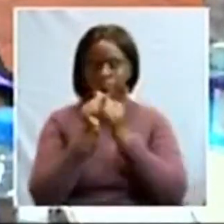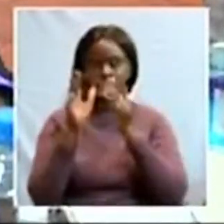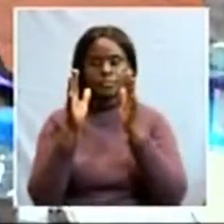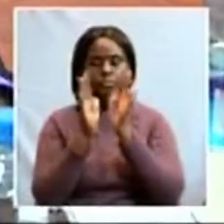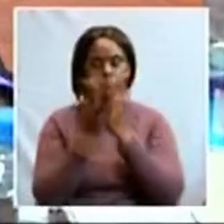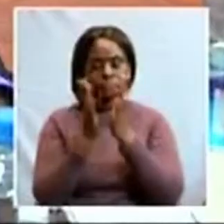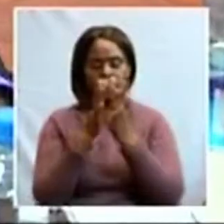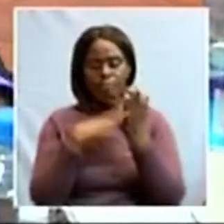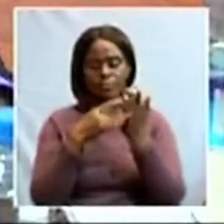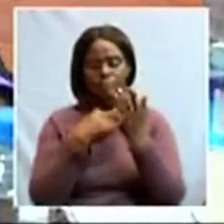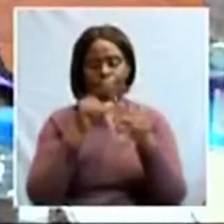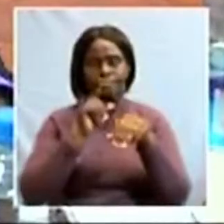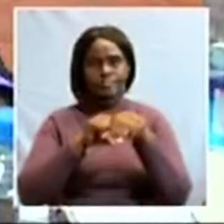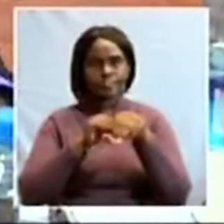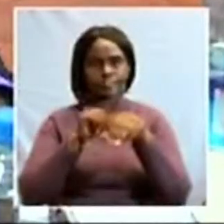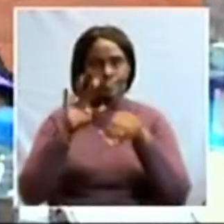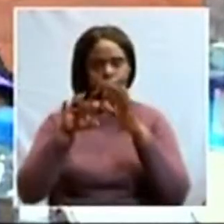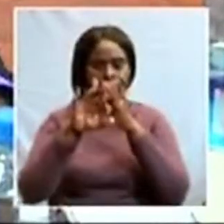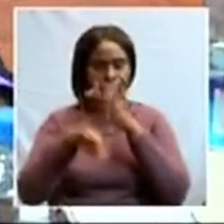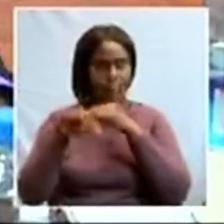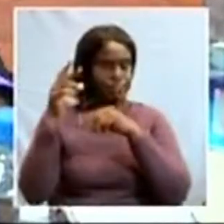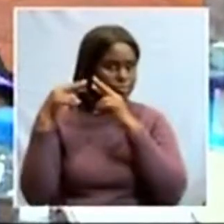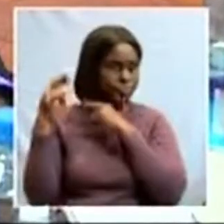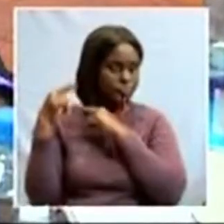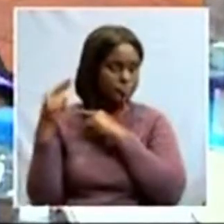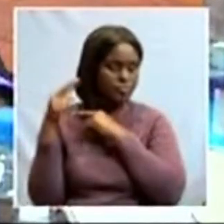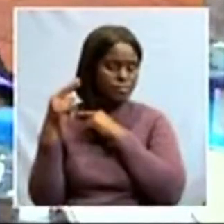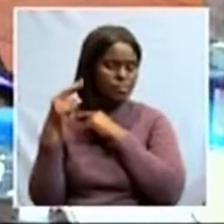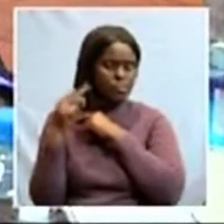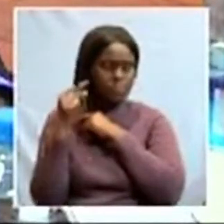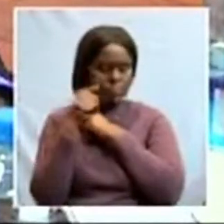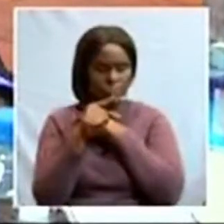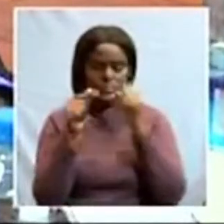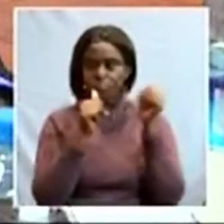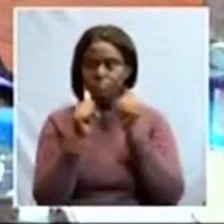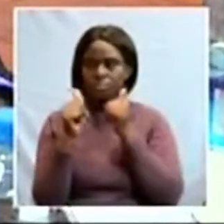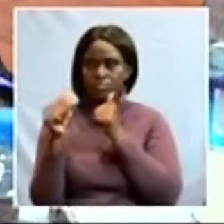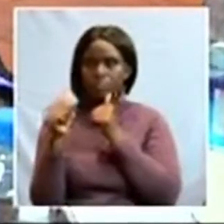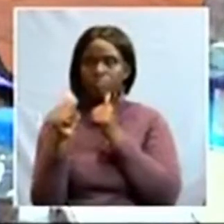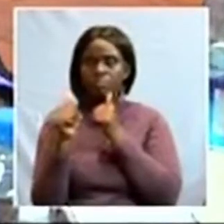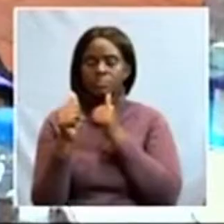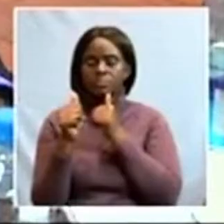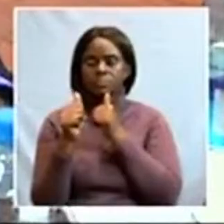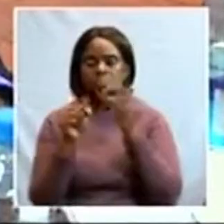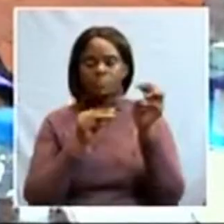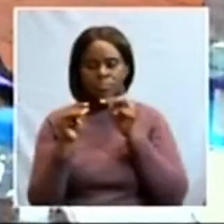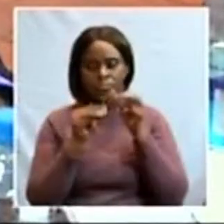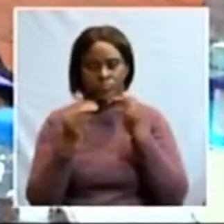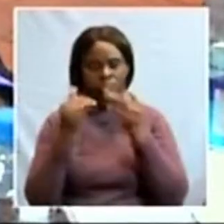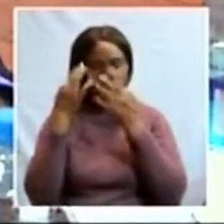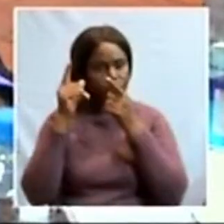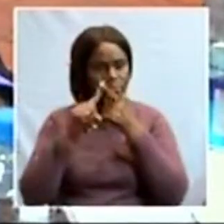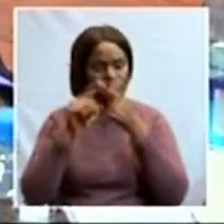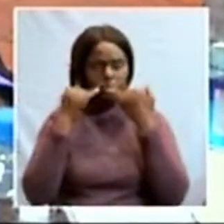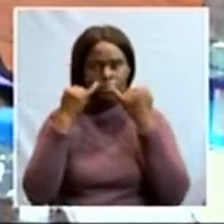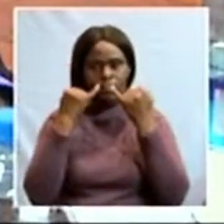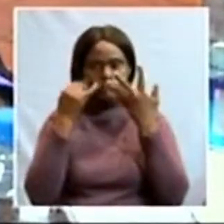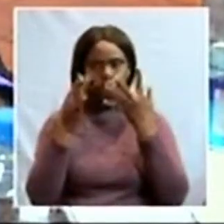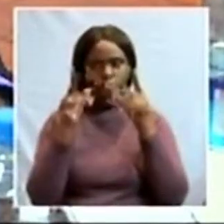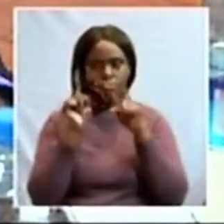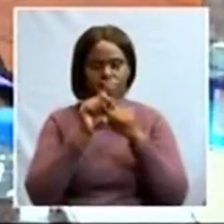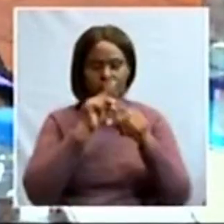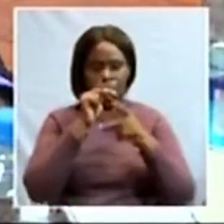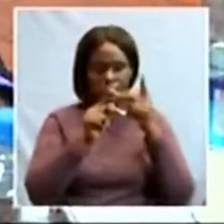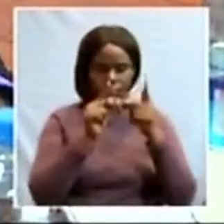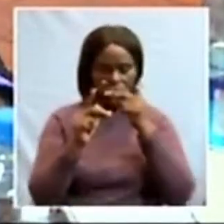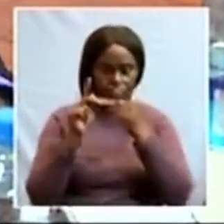white books during the period under review. Action taken. Management wishes to state that the